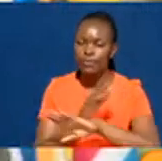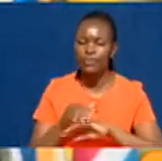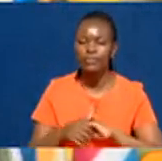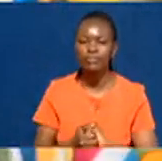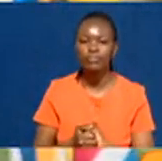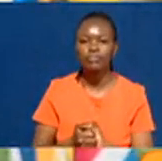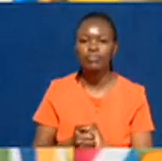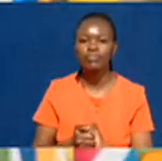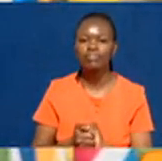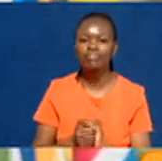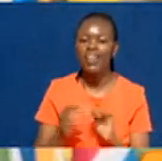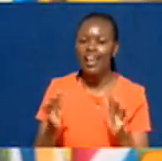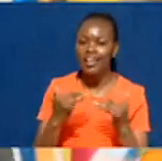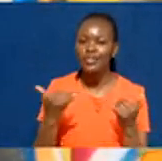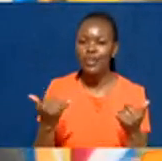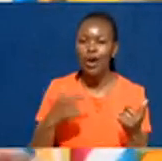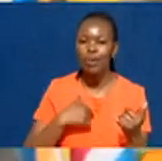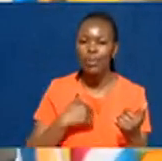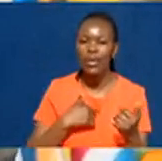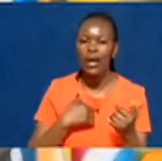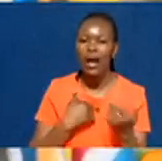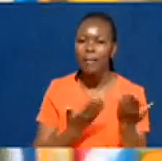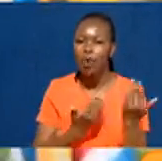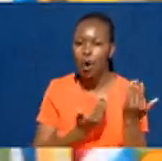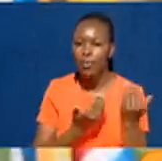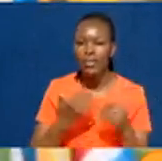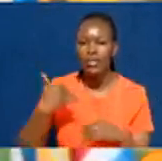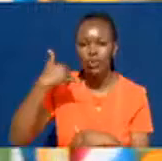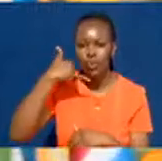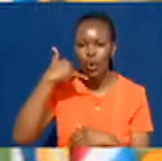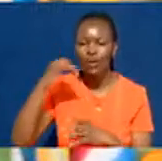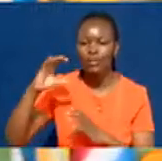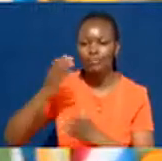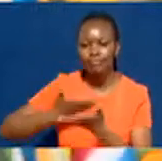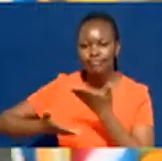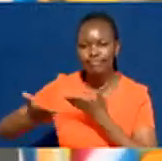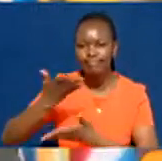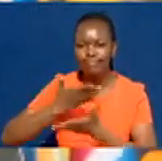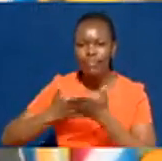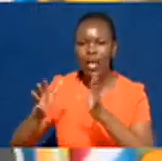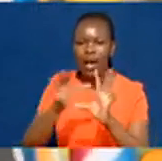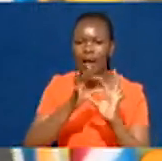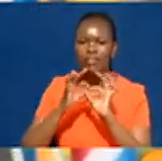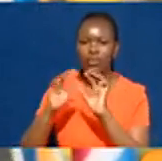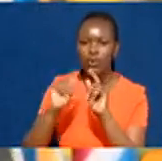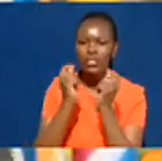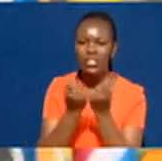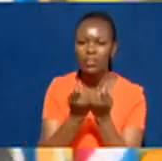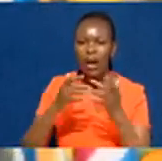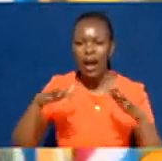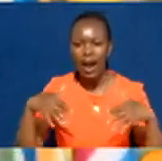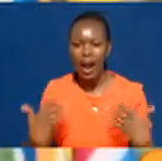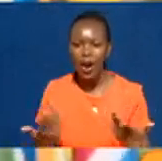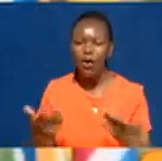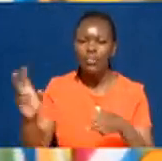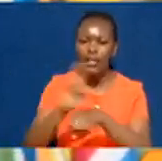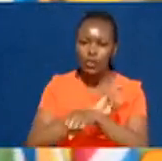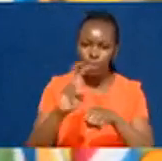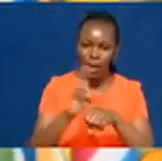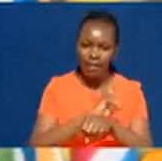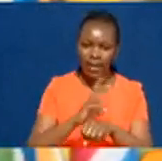And so I look forward to a conversation on how they will hold us to account and make